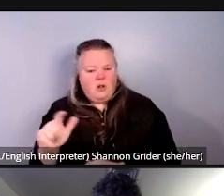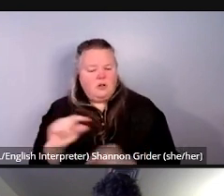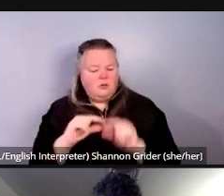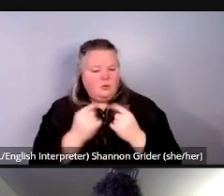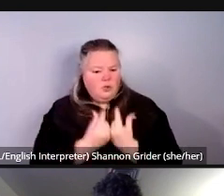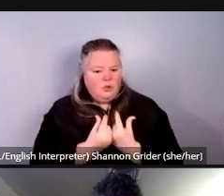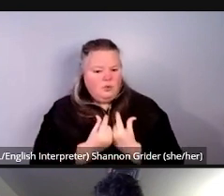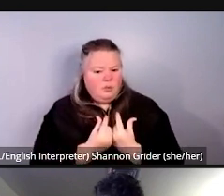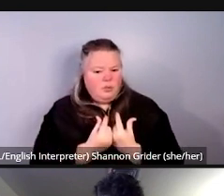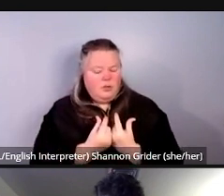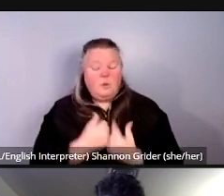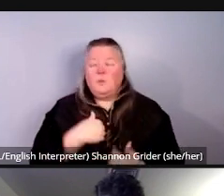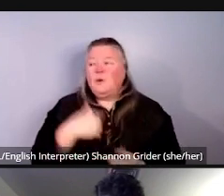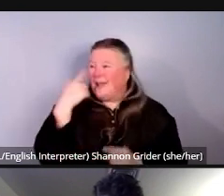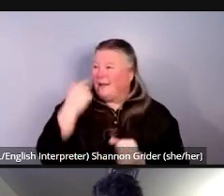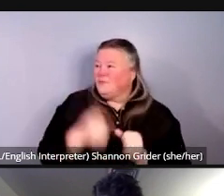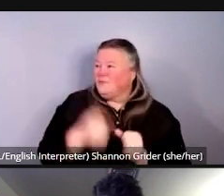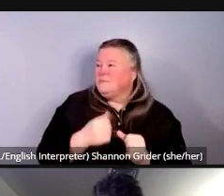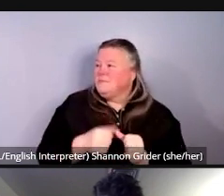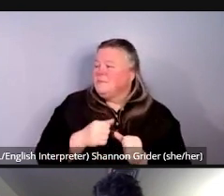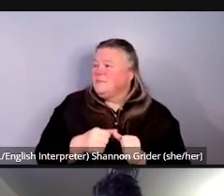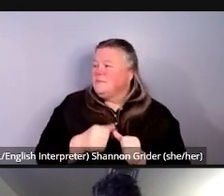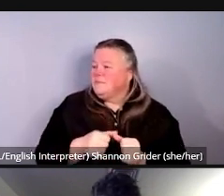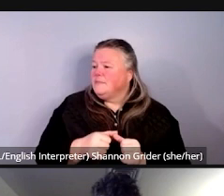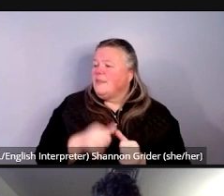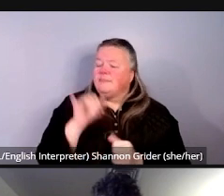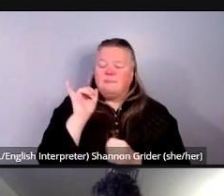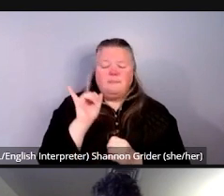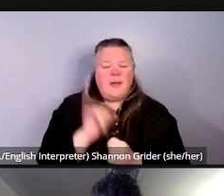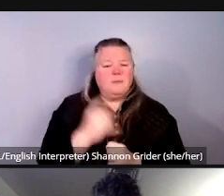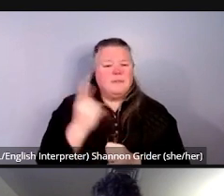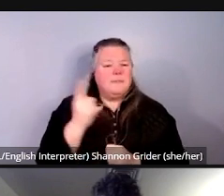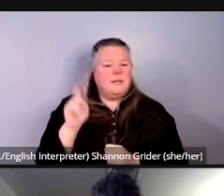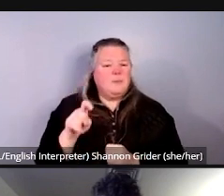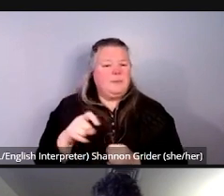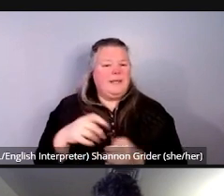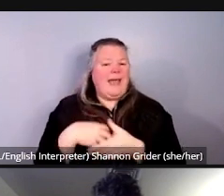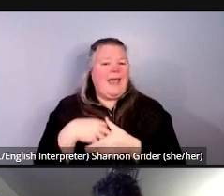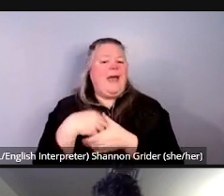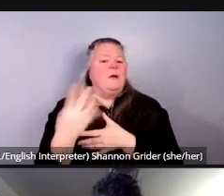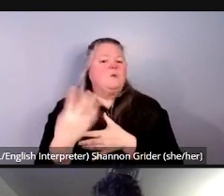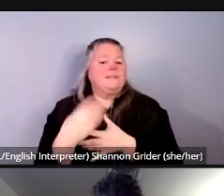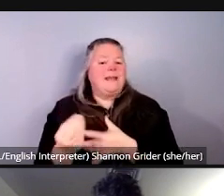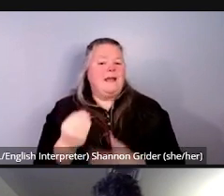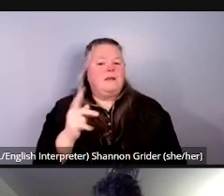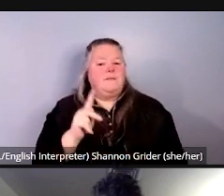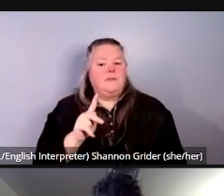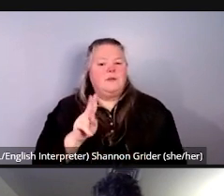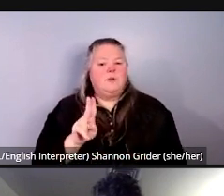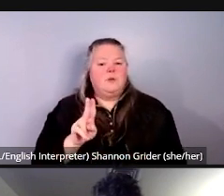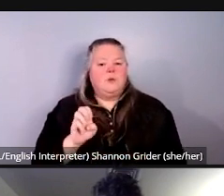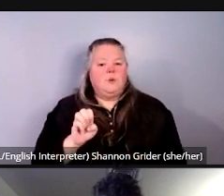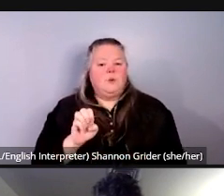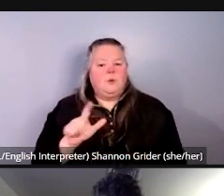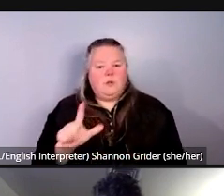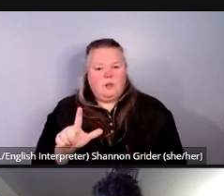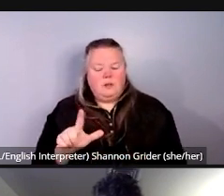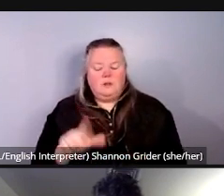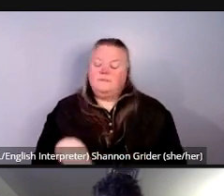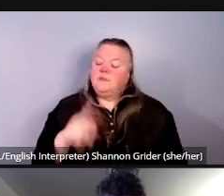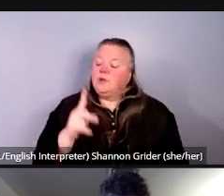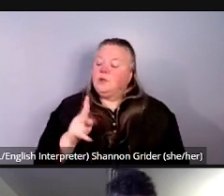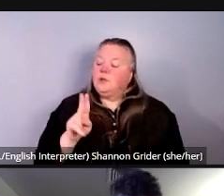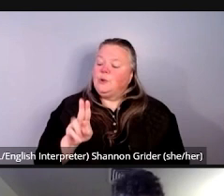What I recall is that was something they were going to do outside of the Cool Council. AZRD opened that up, saying